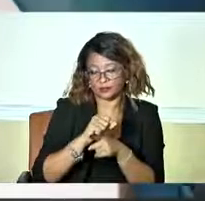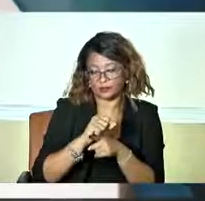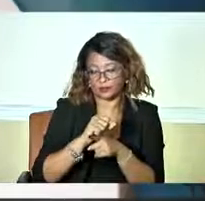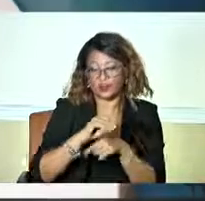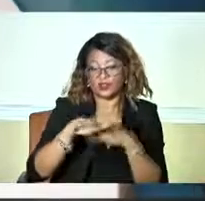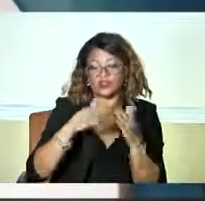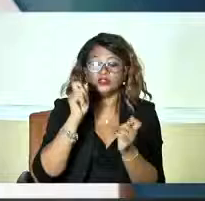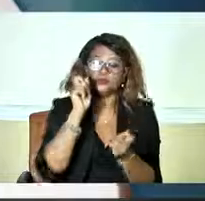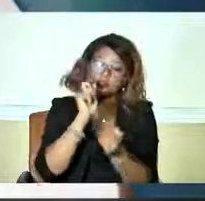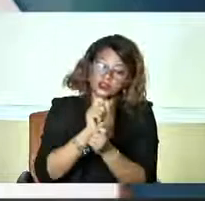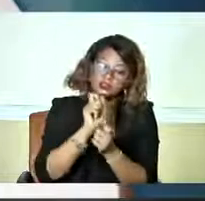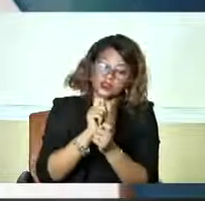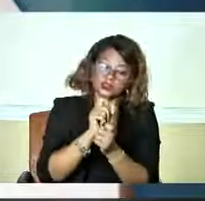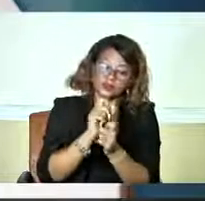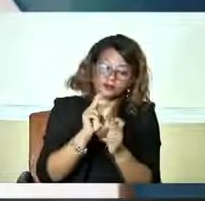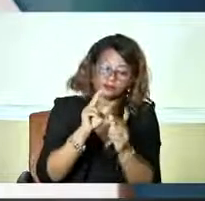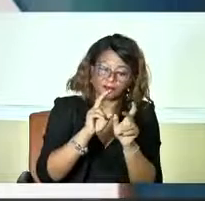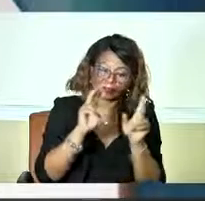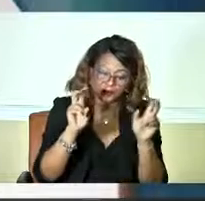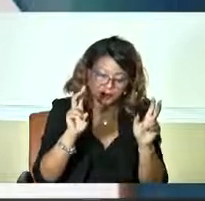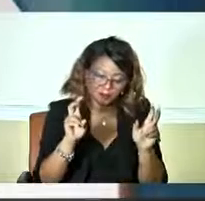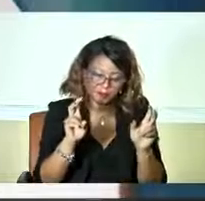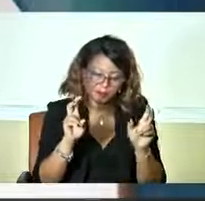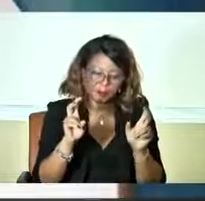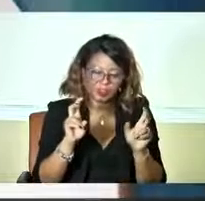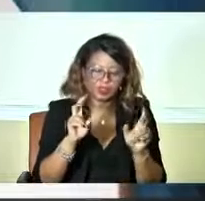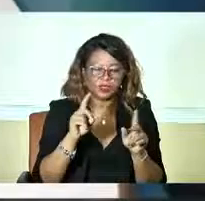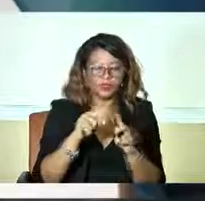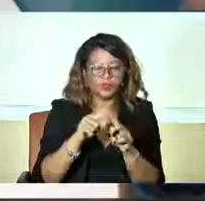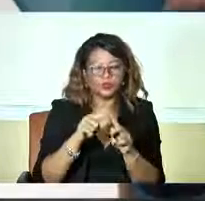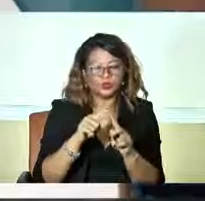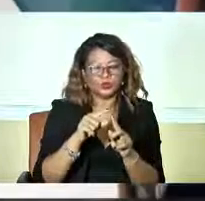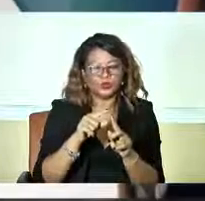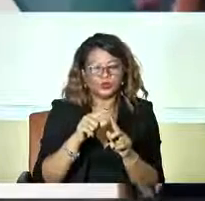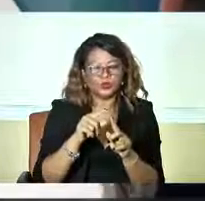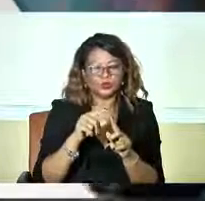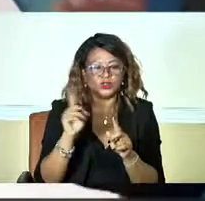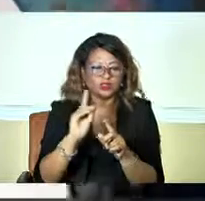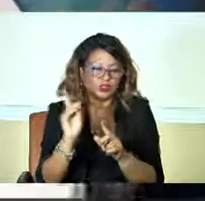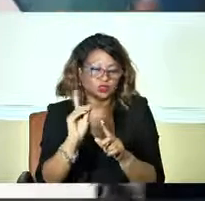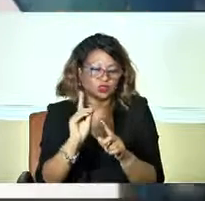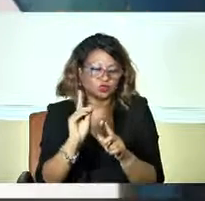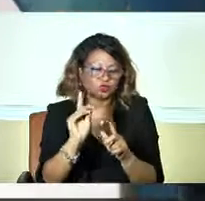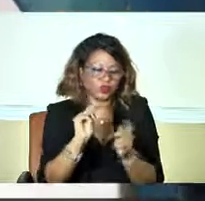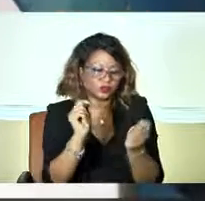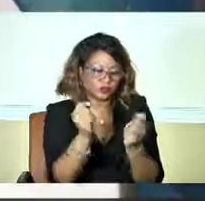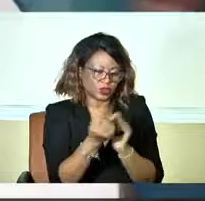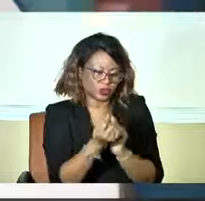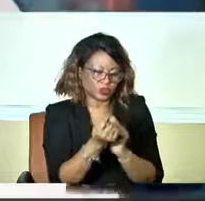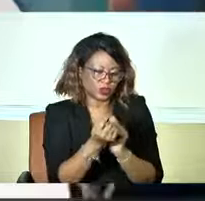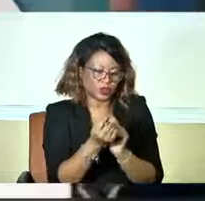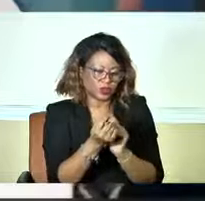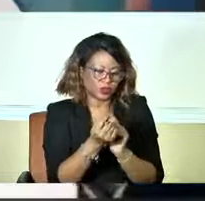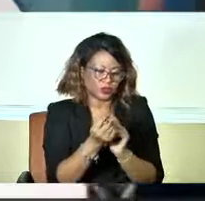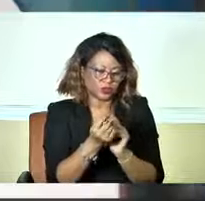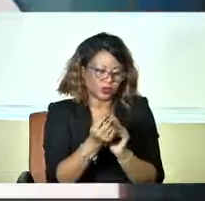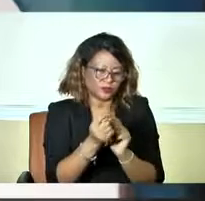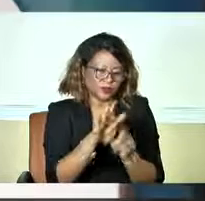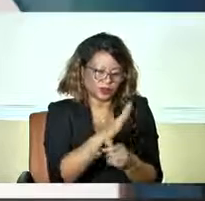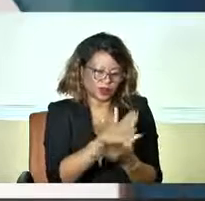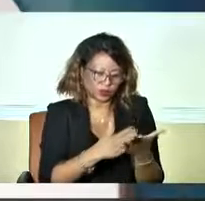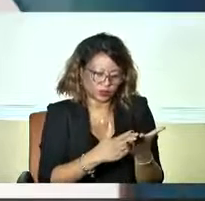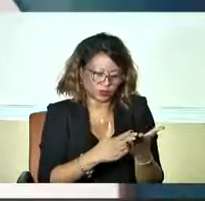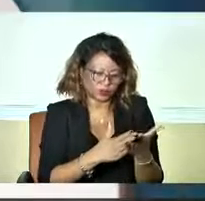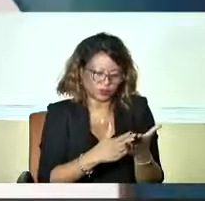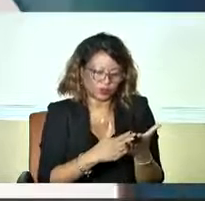these particular items, when it comes to the digital transformation of a sector.